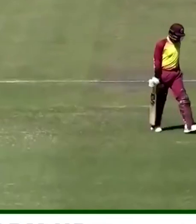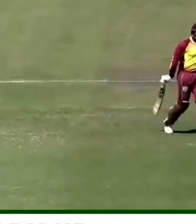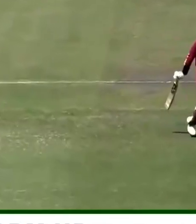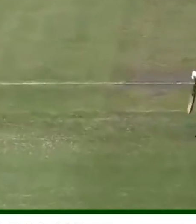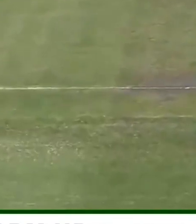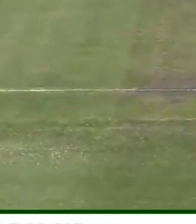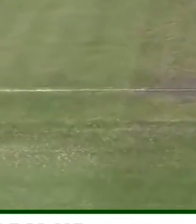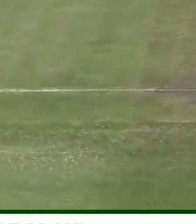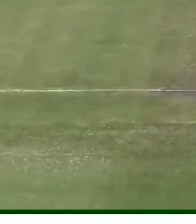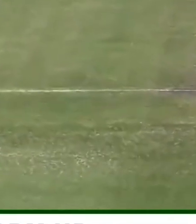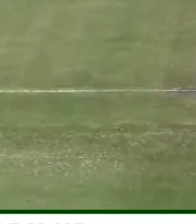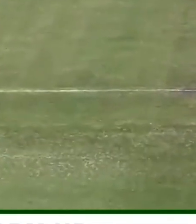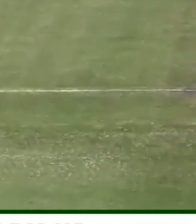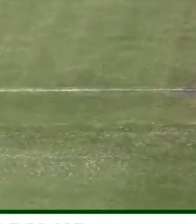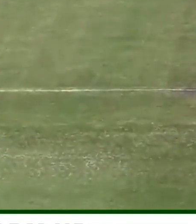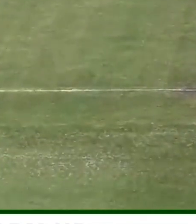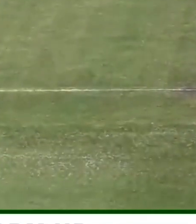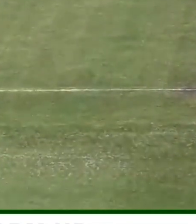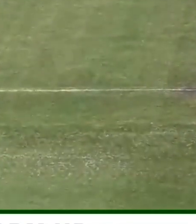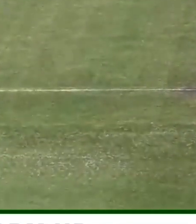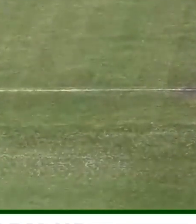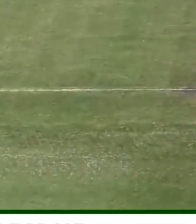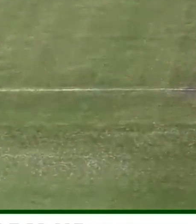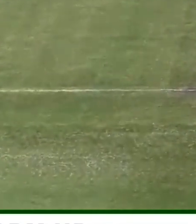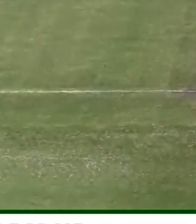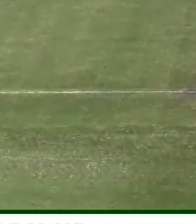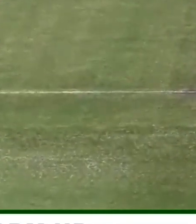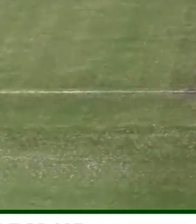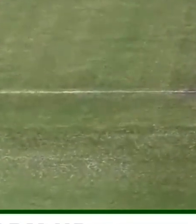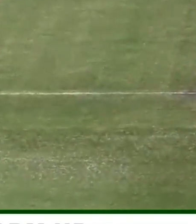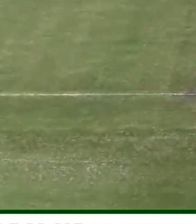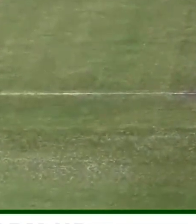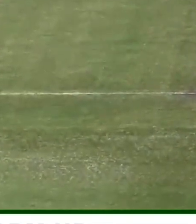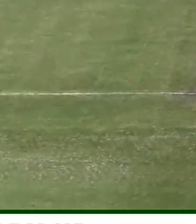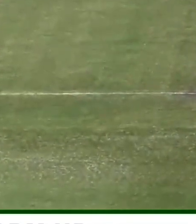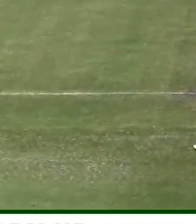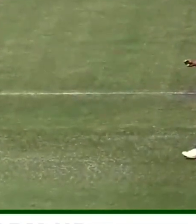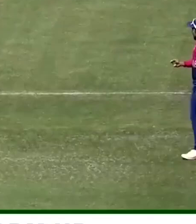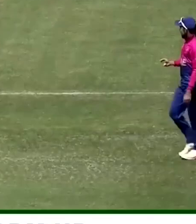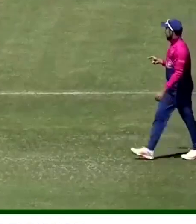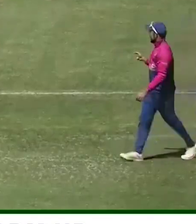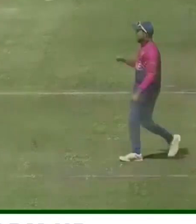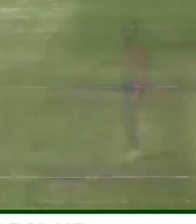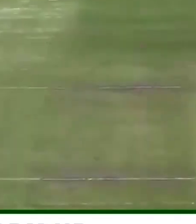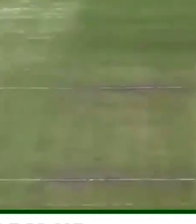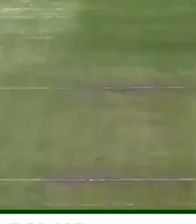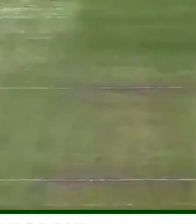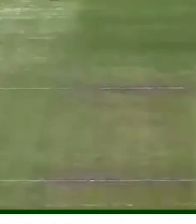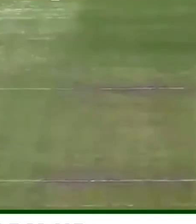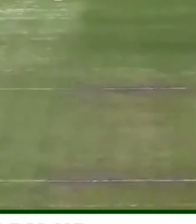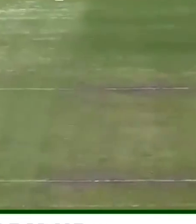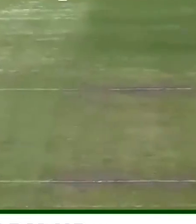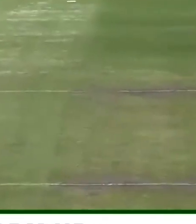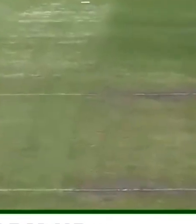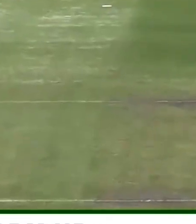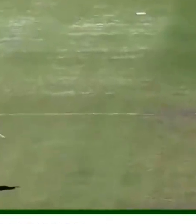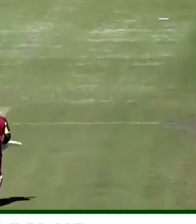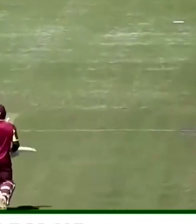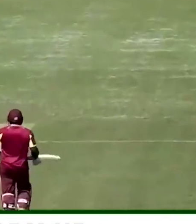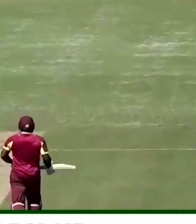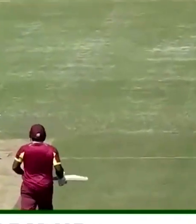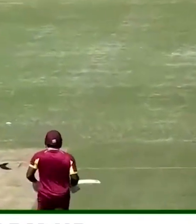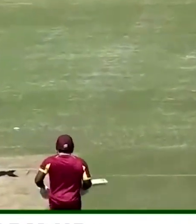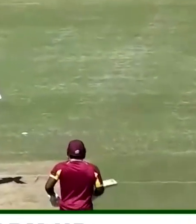from Junaid. He's going so well for the Emiratis. He's now got 2 for 9. Oh, another short